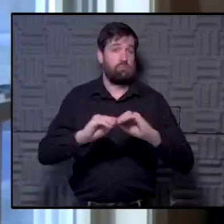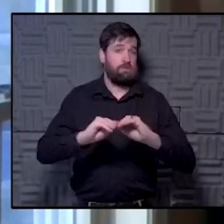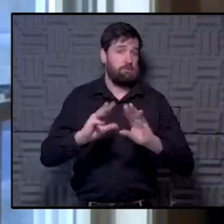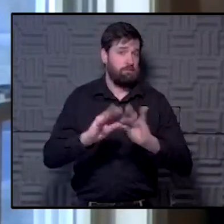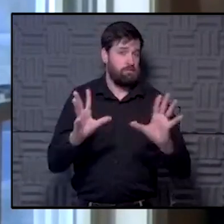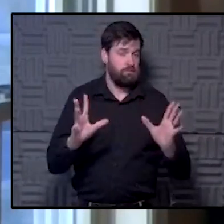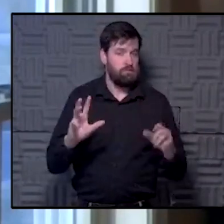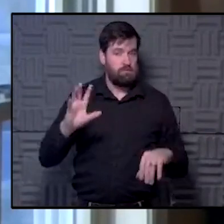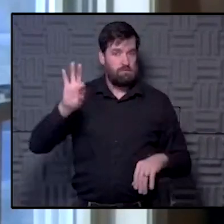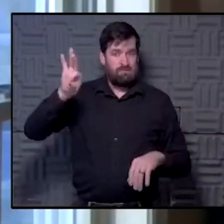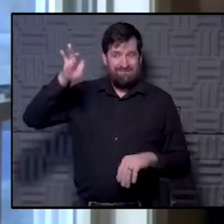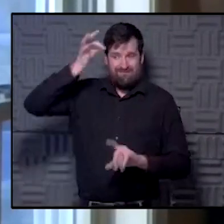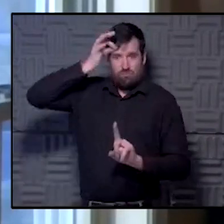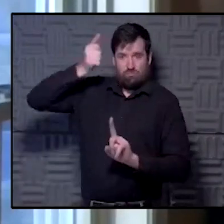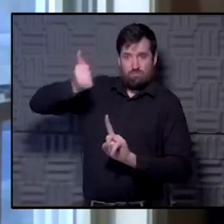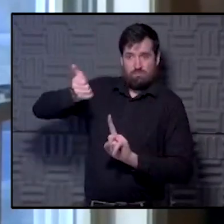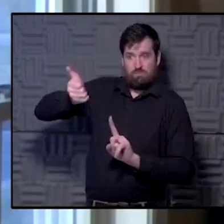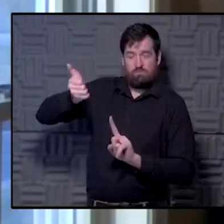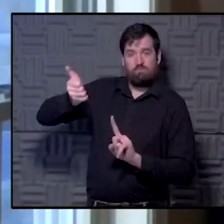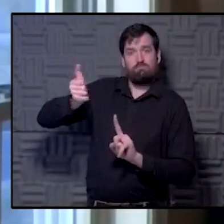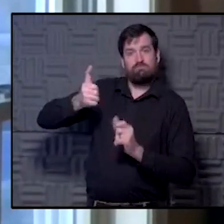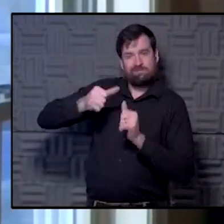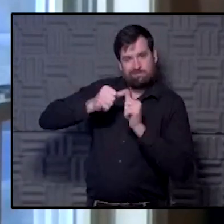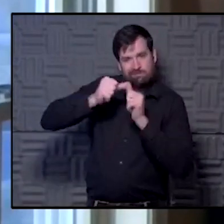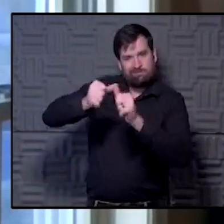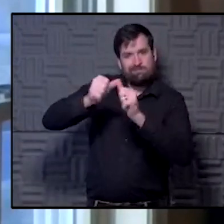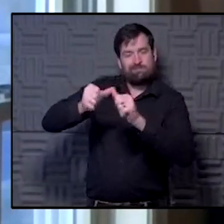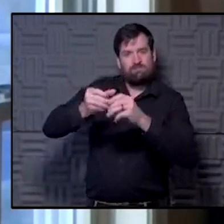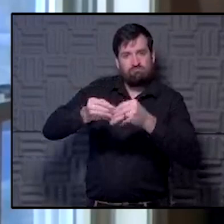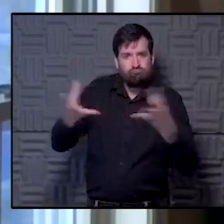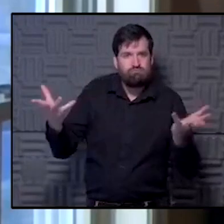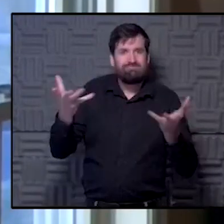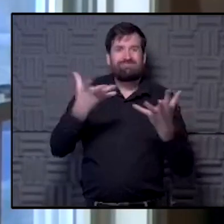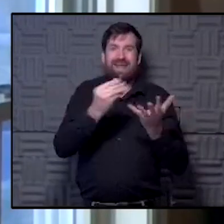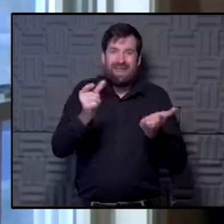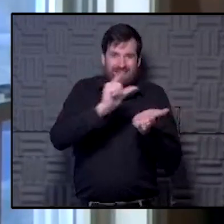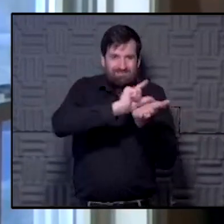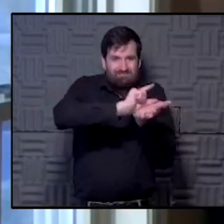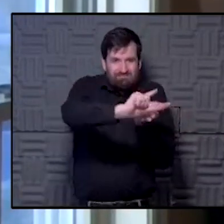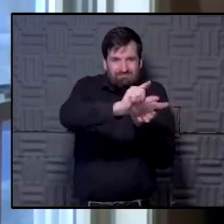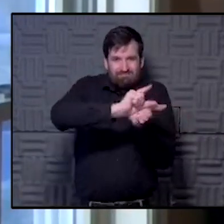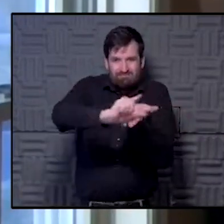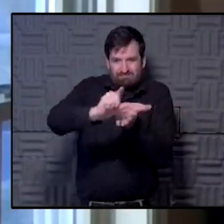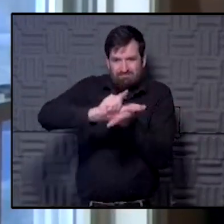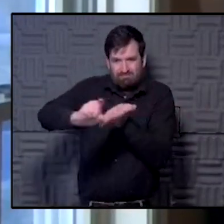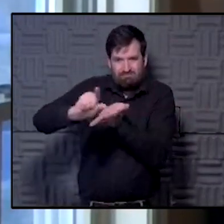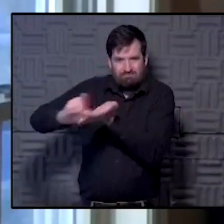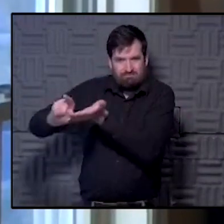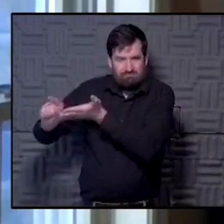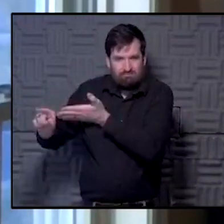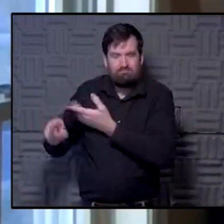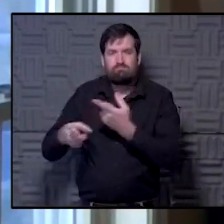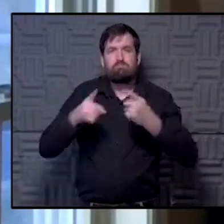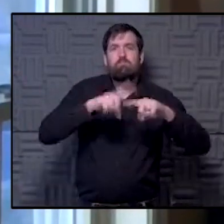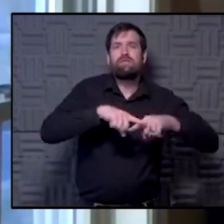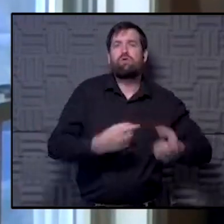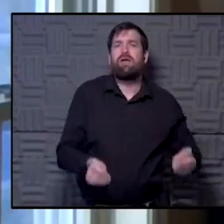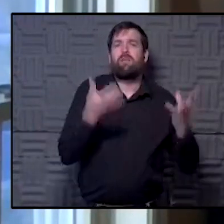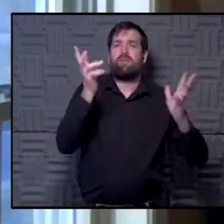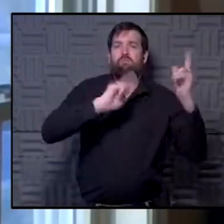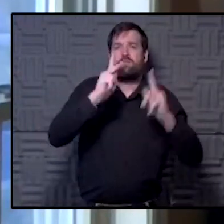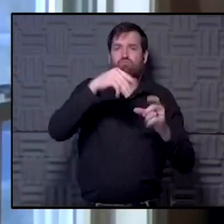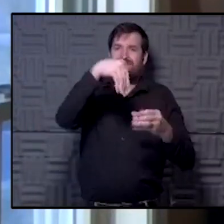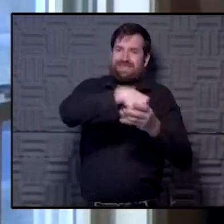that the federal government continues to distribute and allocate vaccines on a pro rata basis. So it's based on the population of the